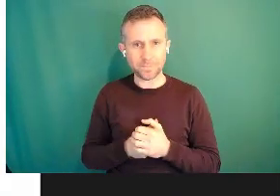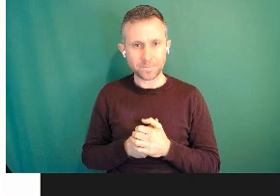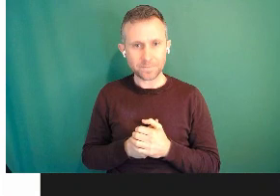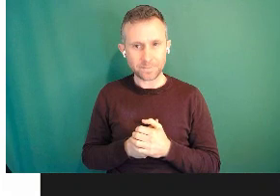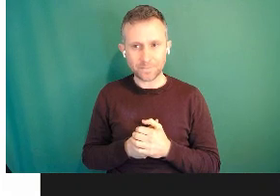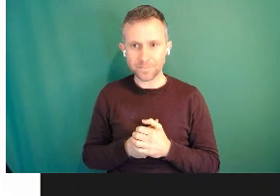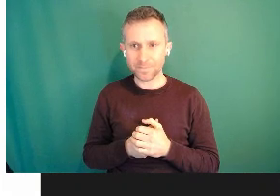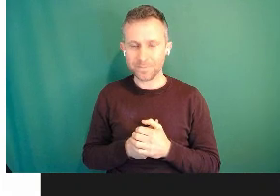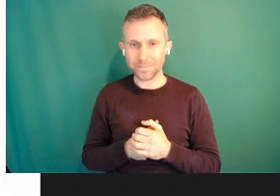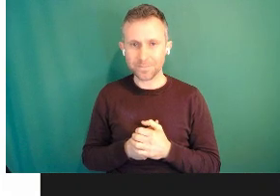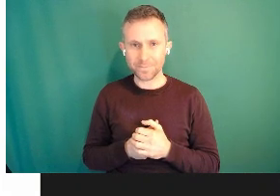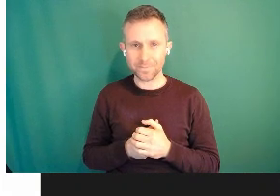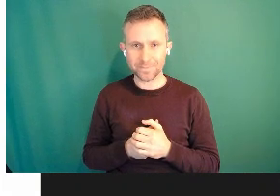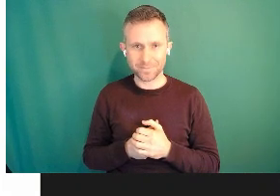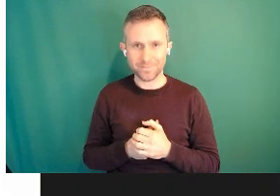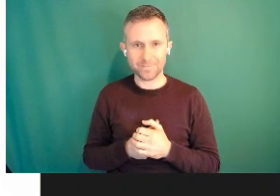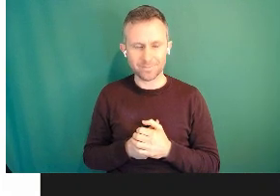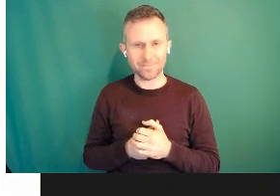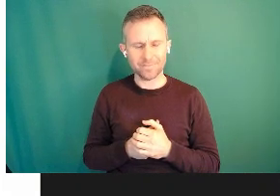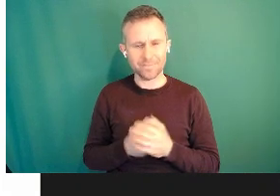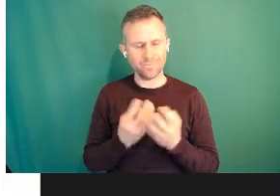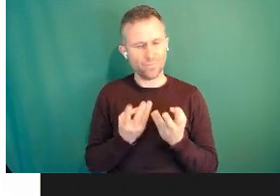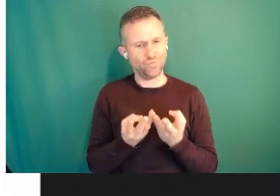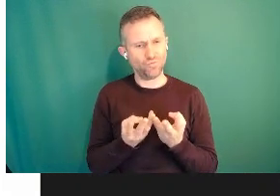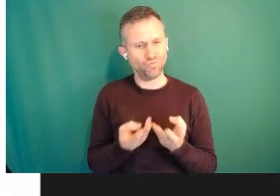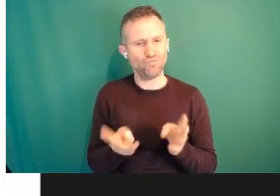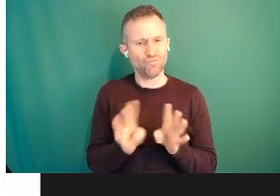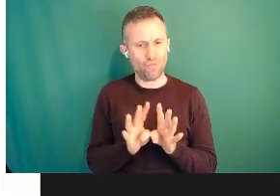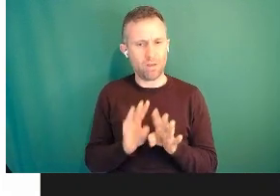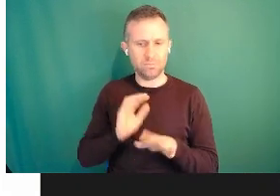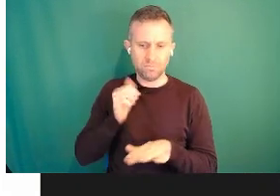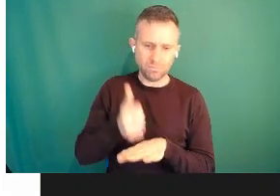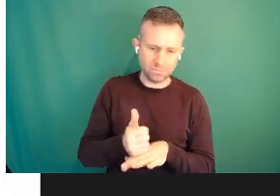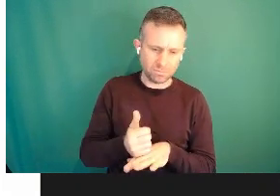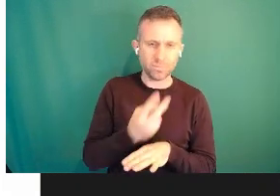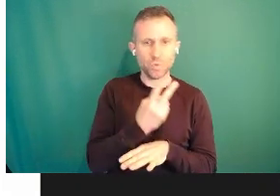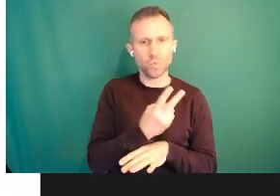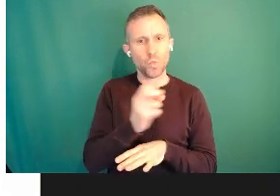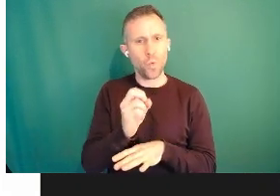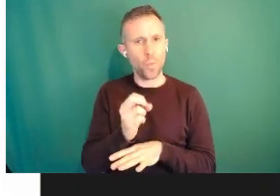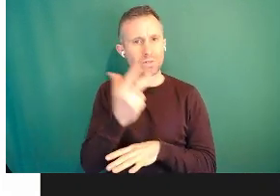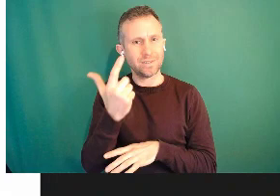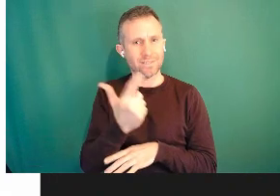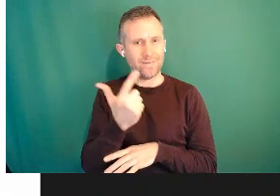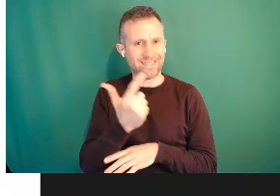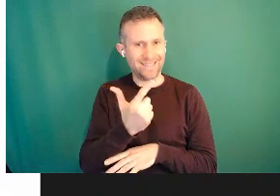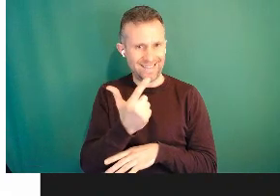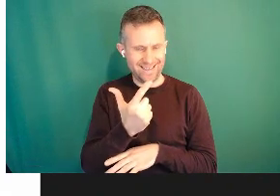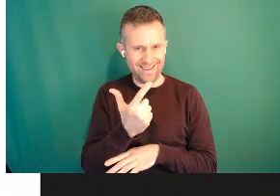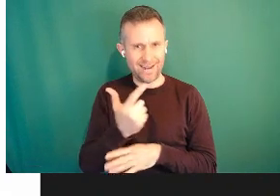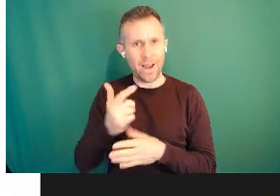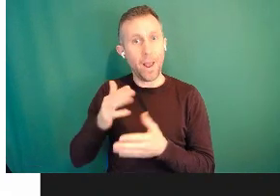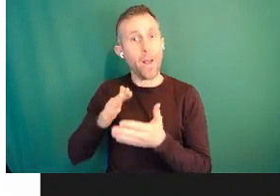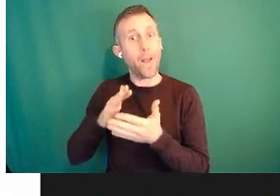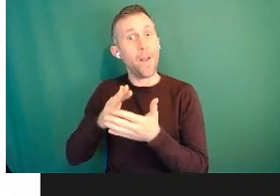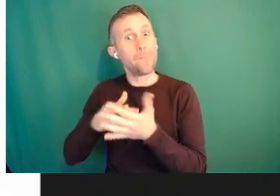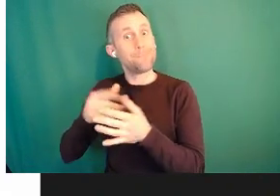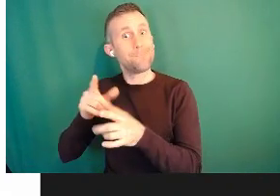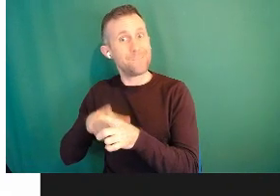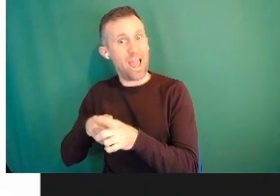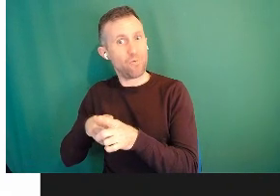formed in 2017. Mary, Duchess of Roxburgh, she died. She was 99 years old when she died